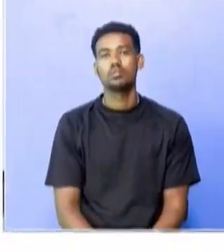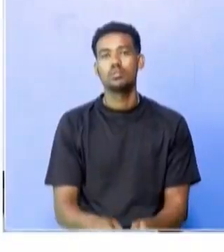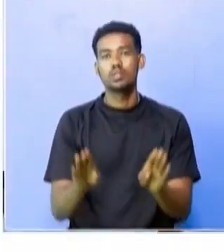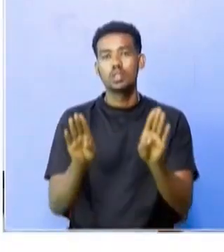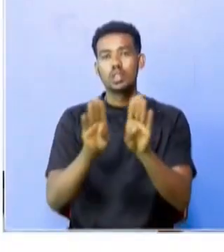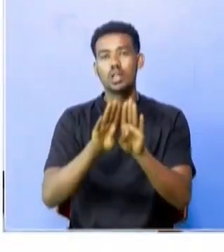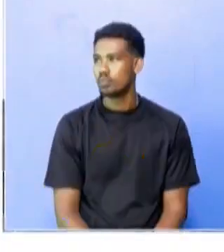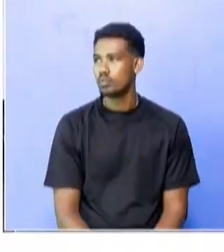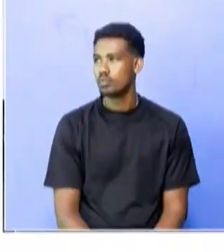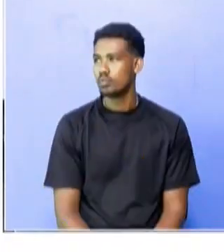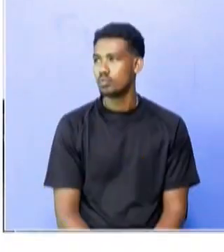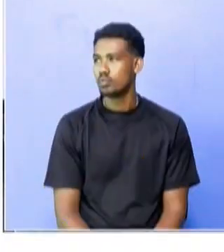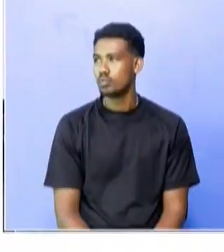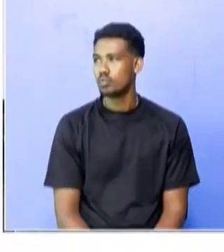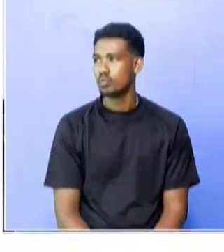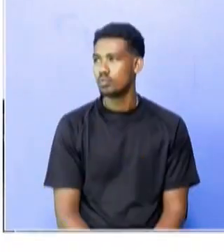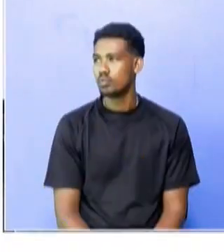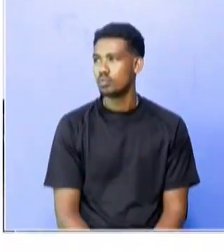closing.